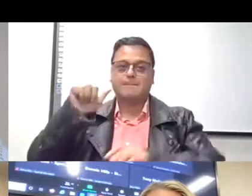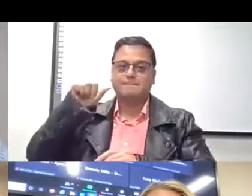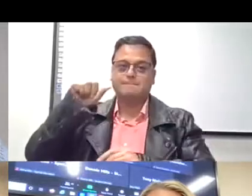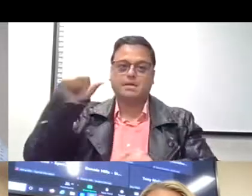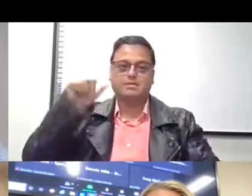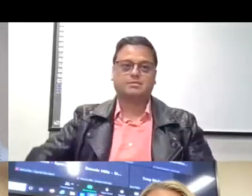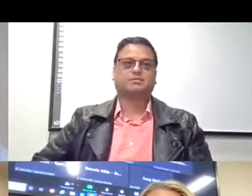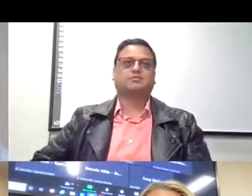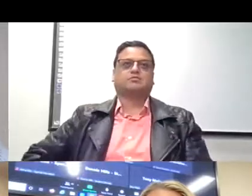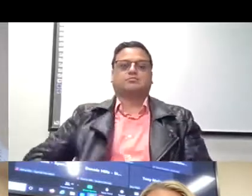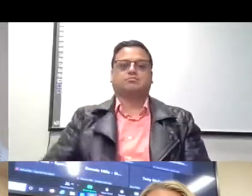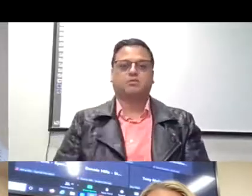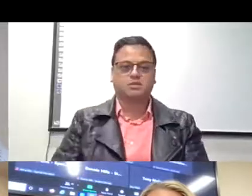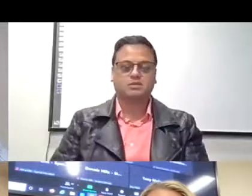now.